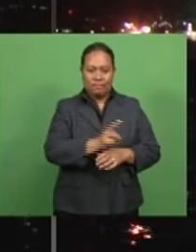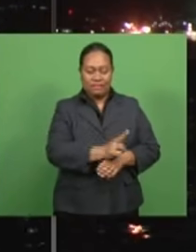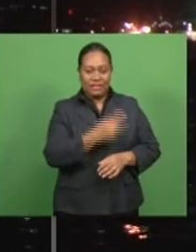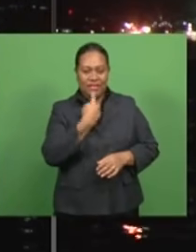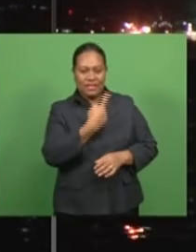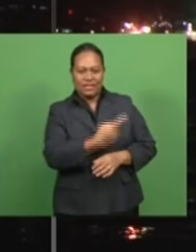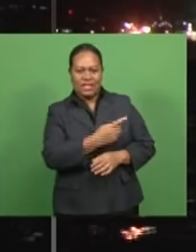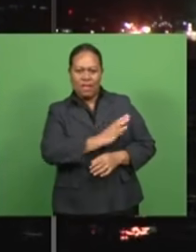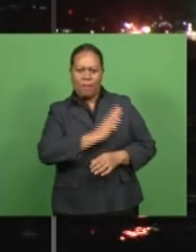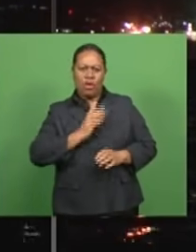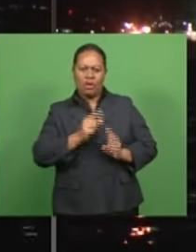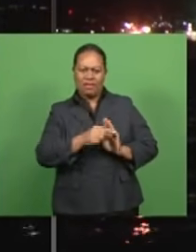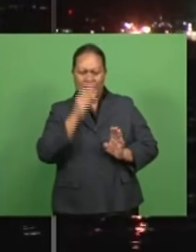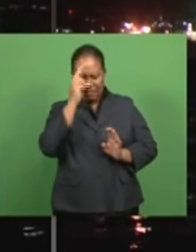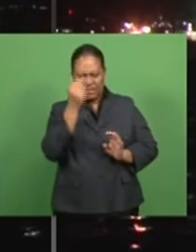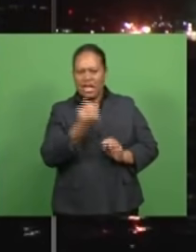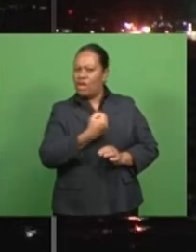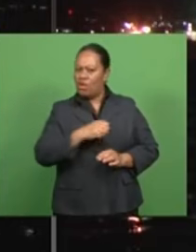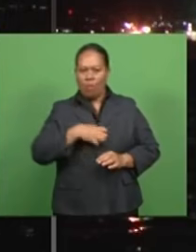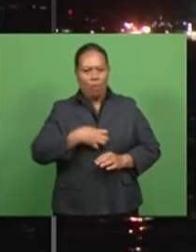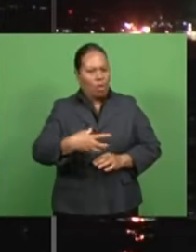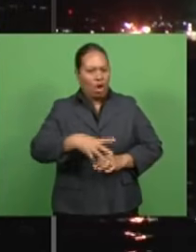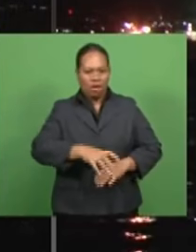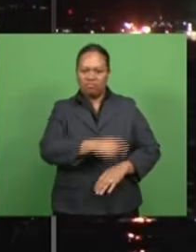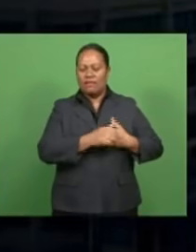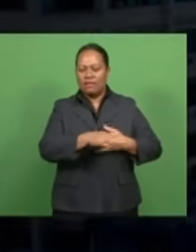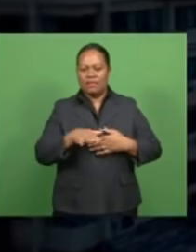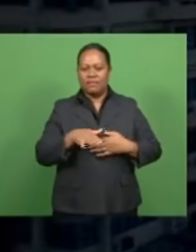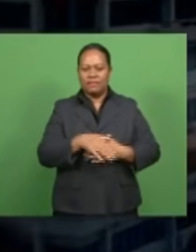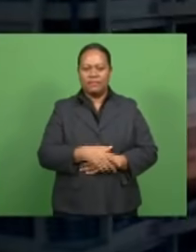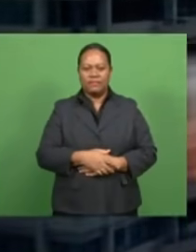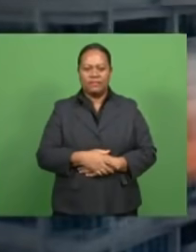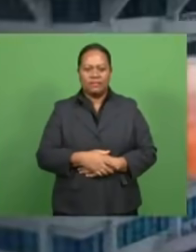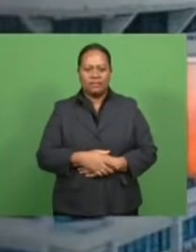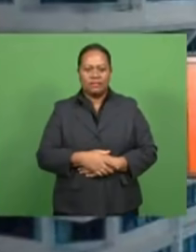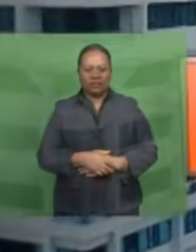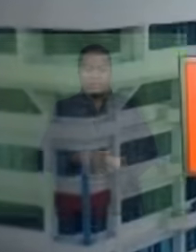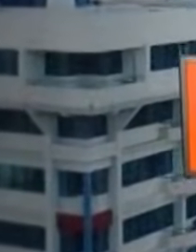after the board made it clear she no longer had her confidence.